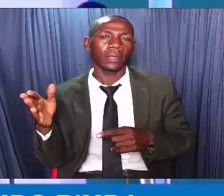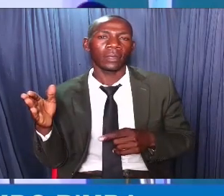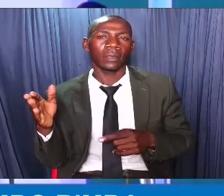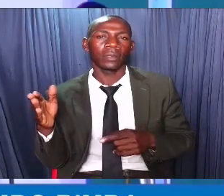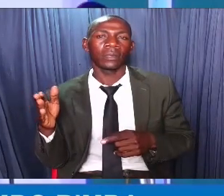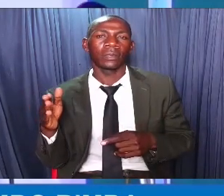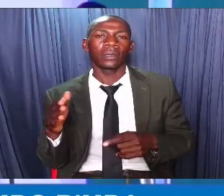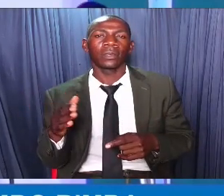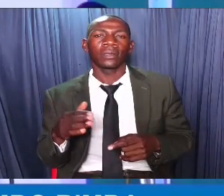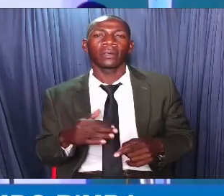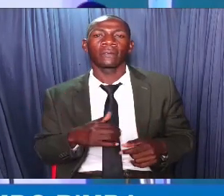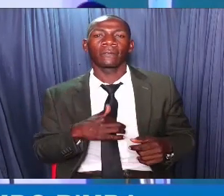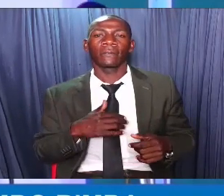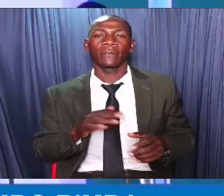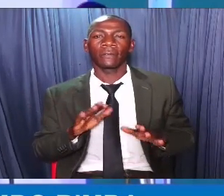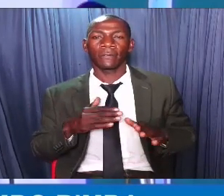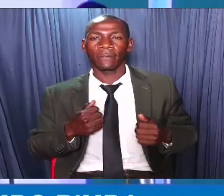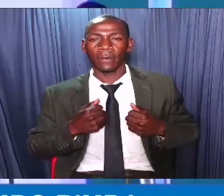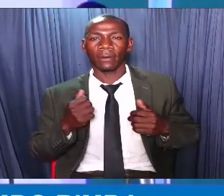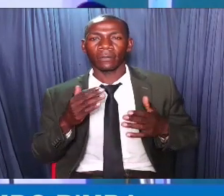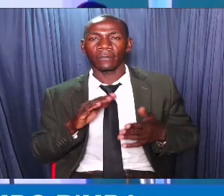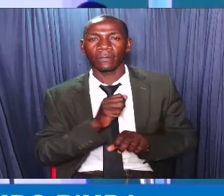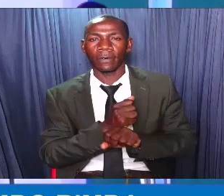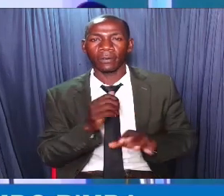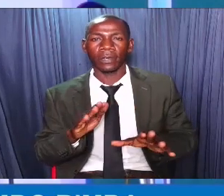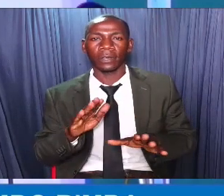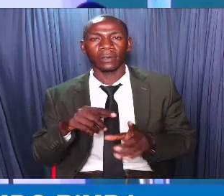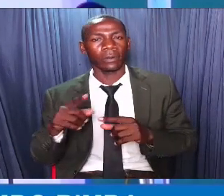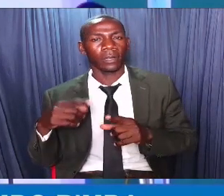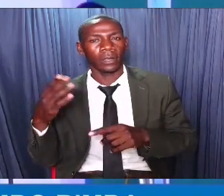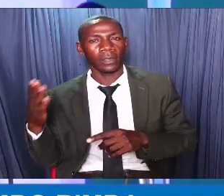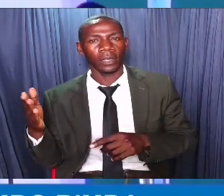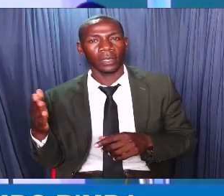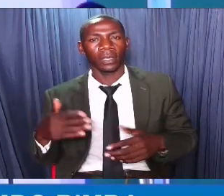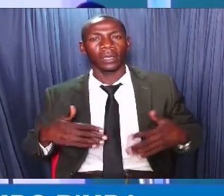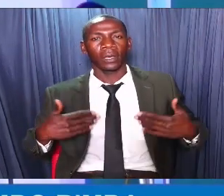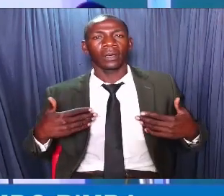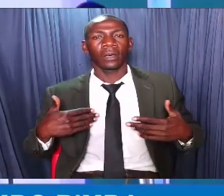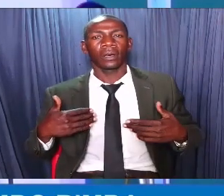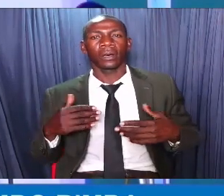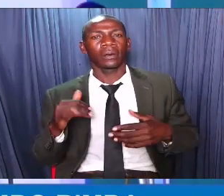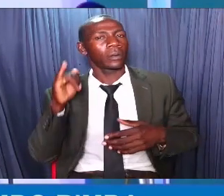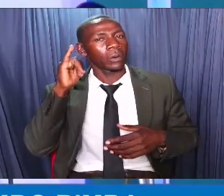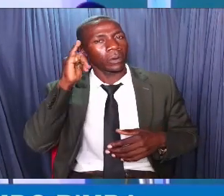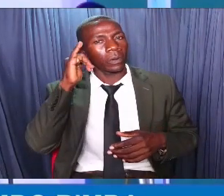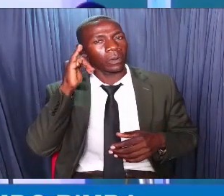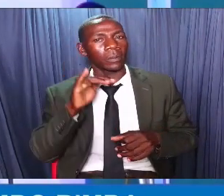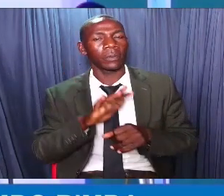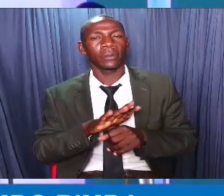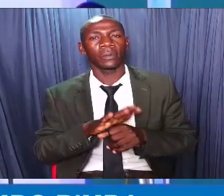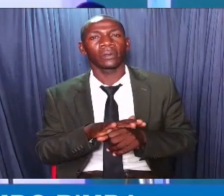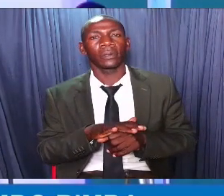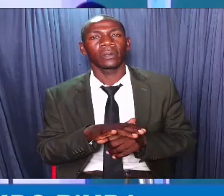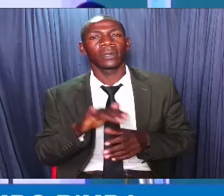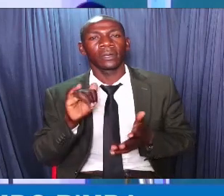wa mwanzilishi umekanyaga huko. That is a footprint of the founder stepping there. Kwa hivyo wana furaha nyingi wanapiga simu. So they are so happy and calling me.